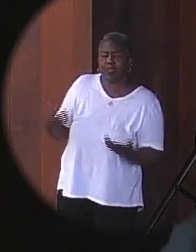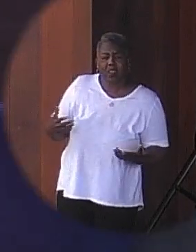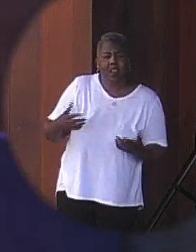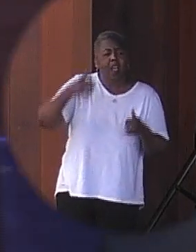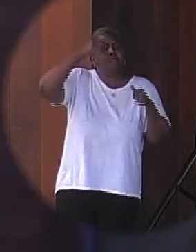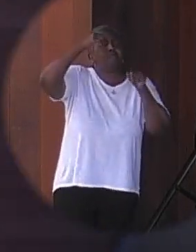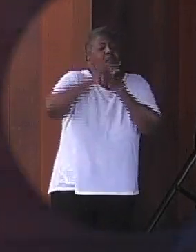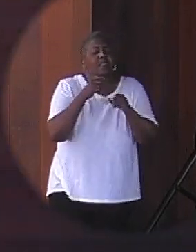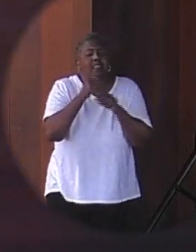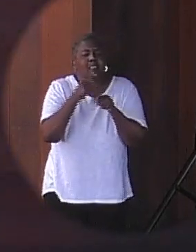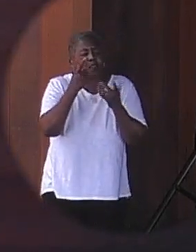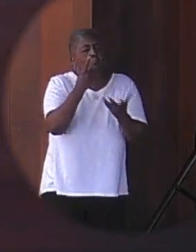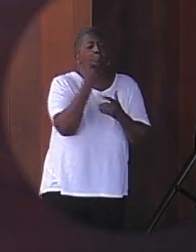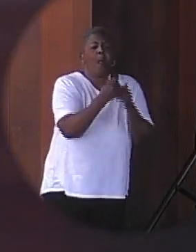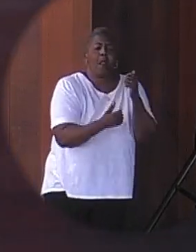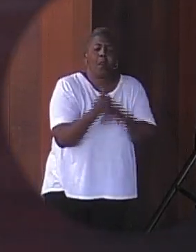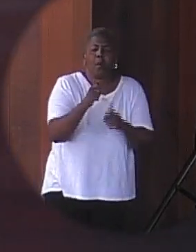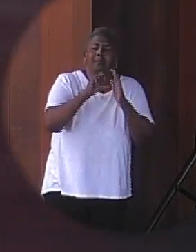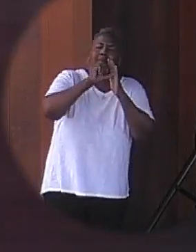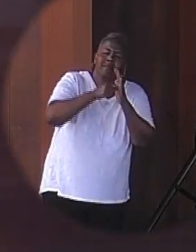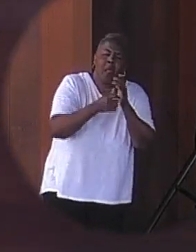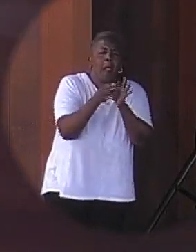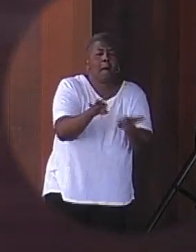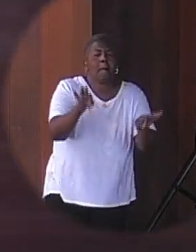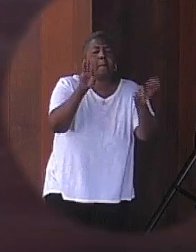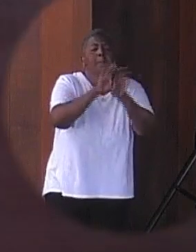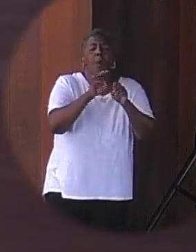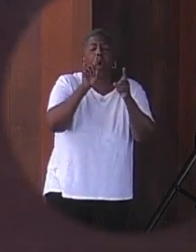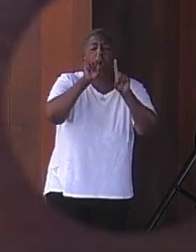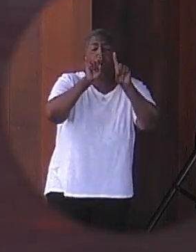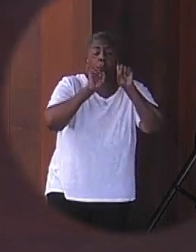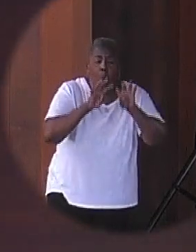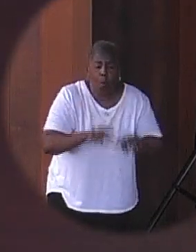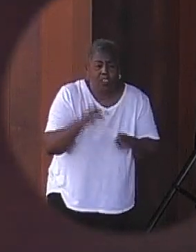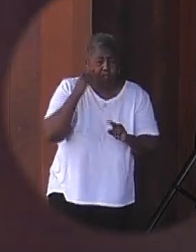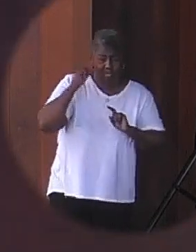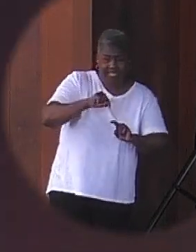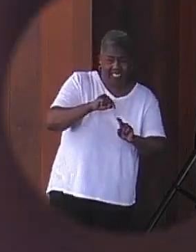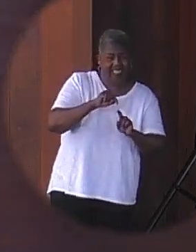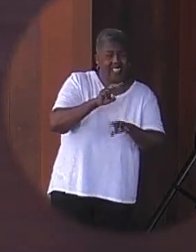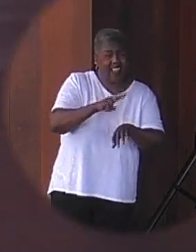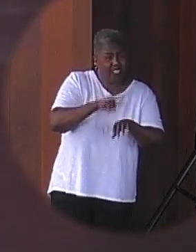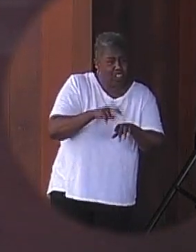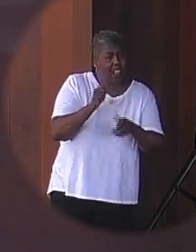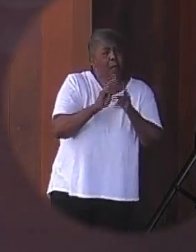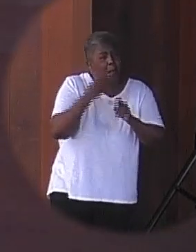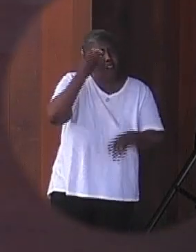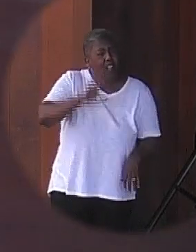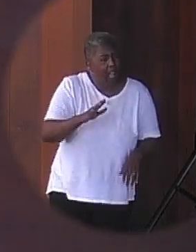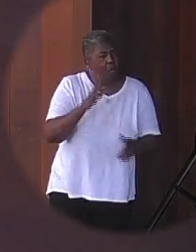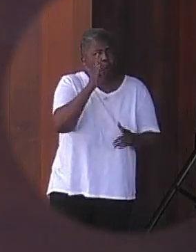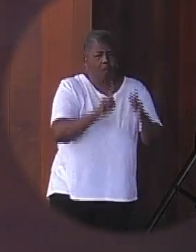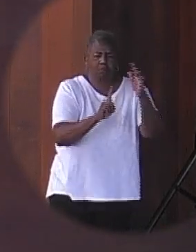Beloved, I came by to tell you that one of the most pressing questions this pandemic has raised for us as a nation and as a people of God is